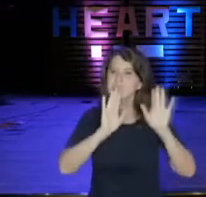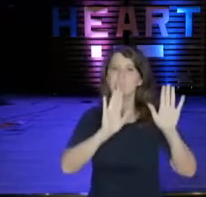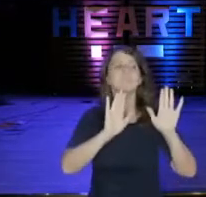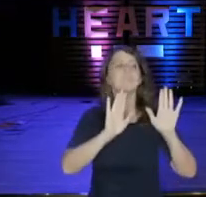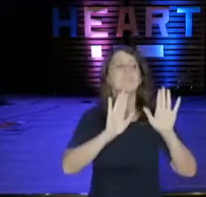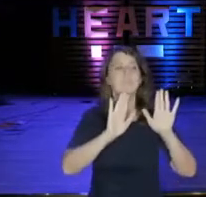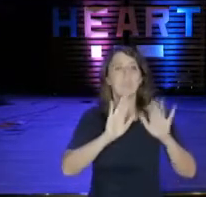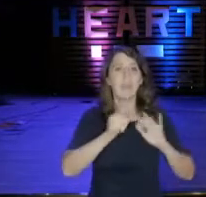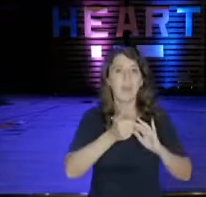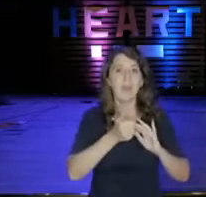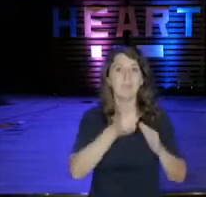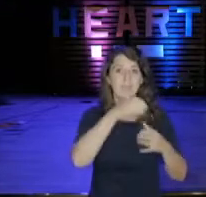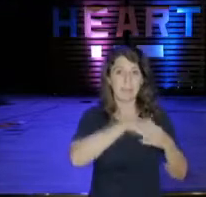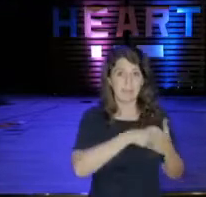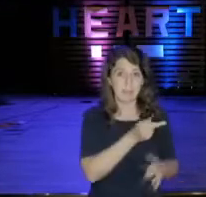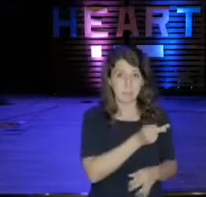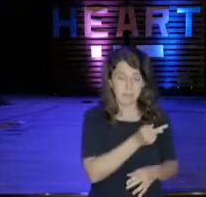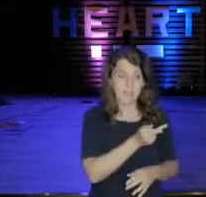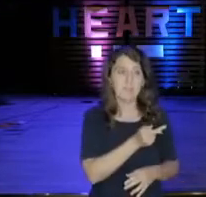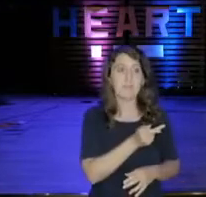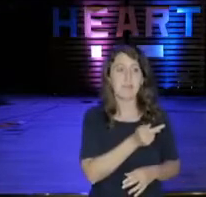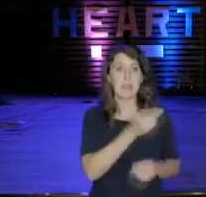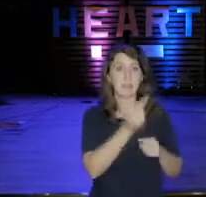them. Lord, may they